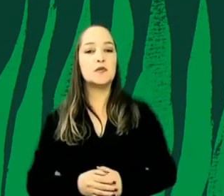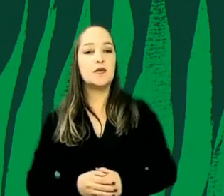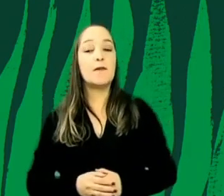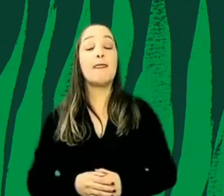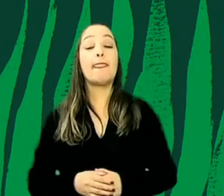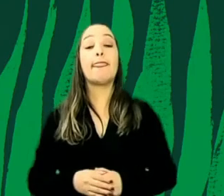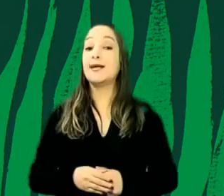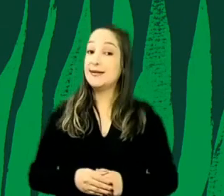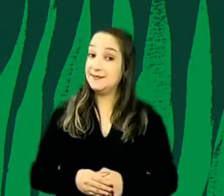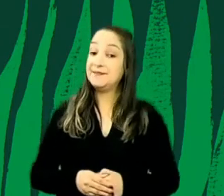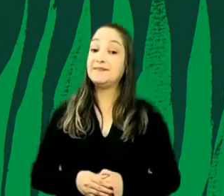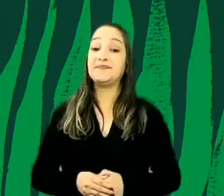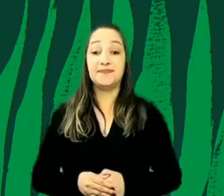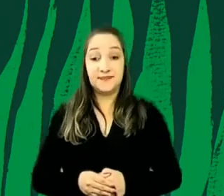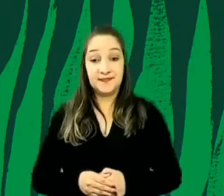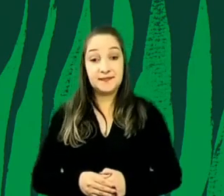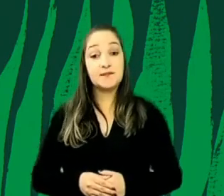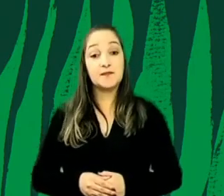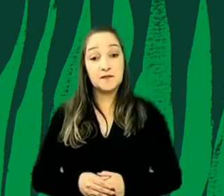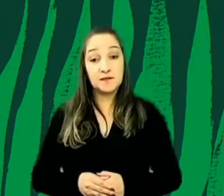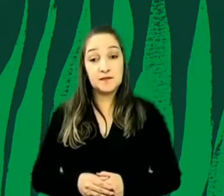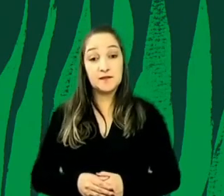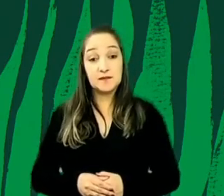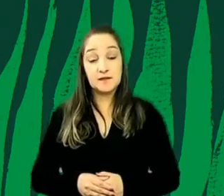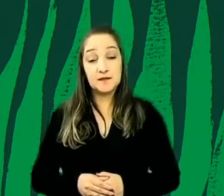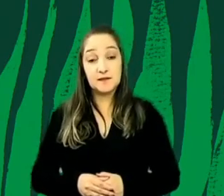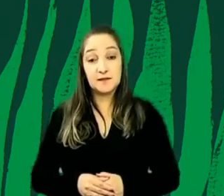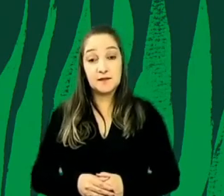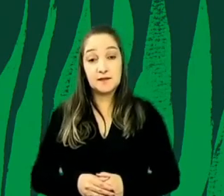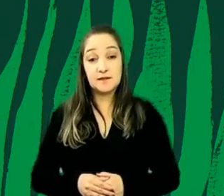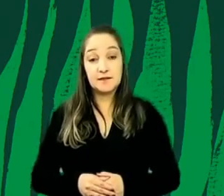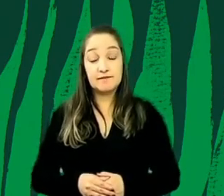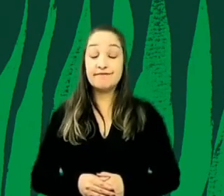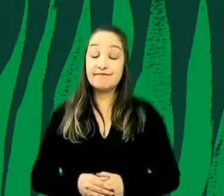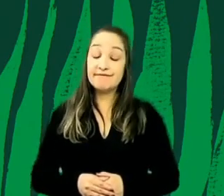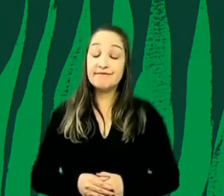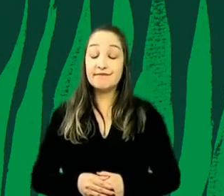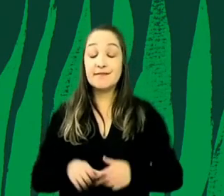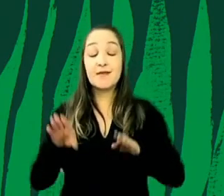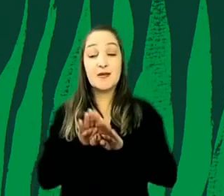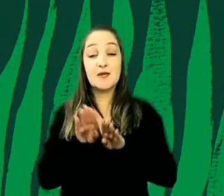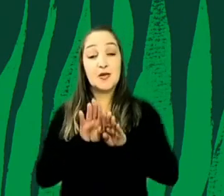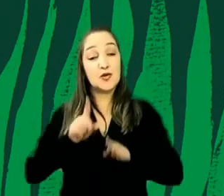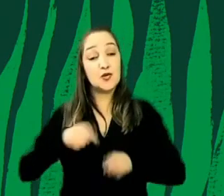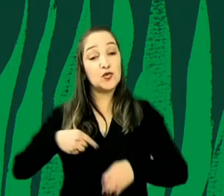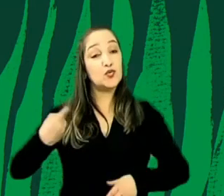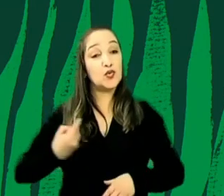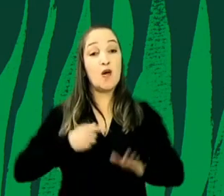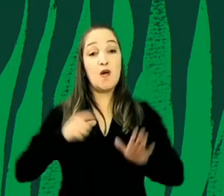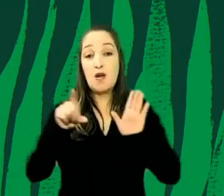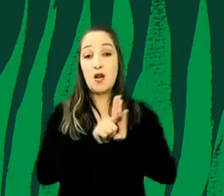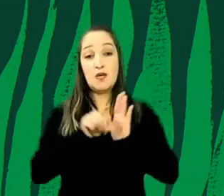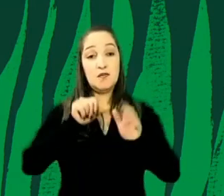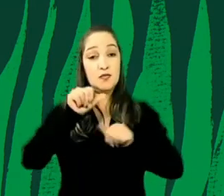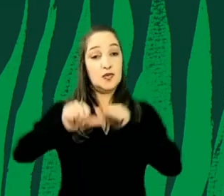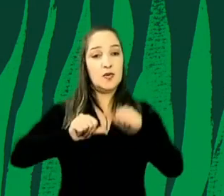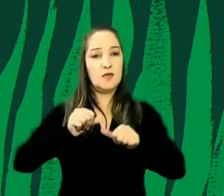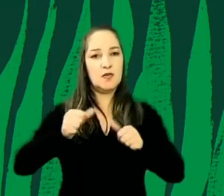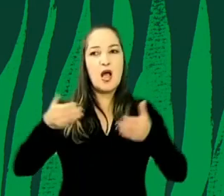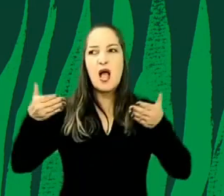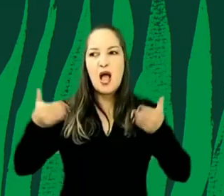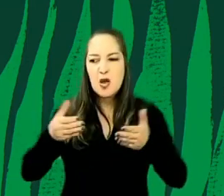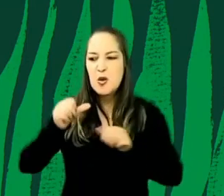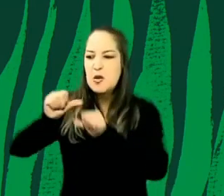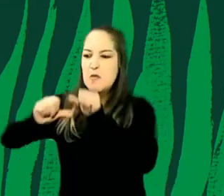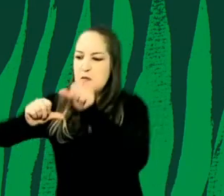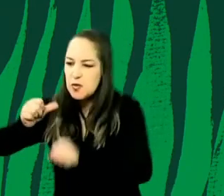Well, it was always that way too, and we changed the law, and now they're trying to change it back